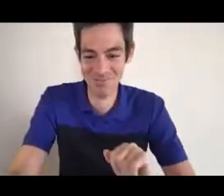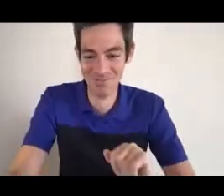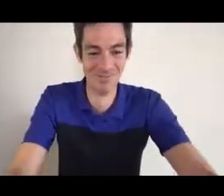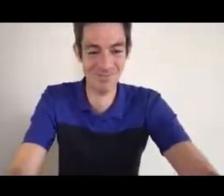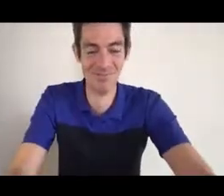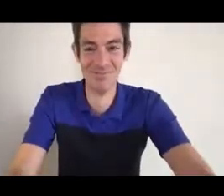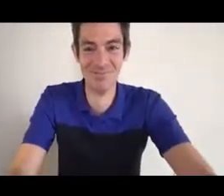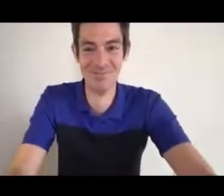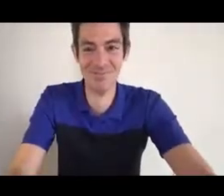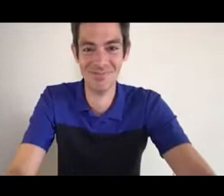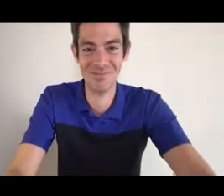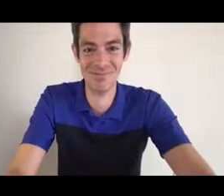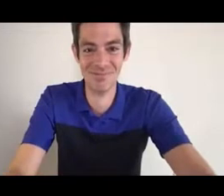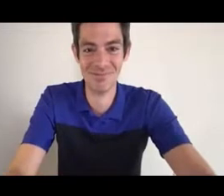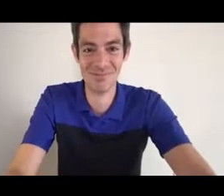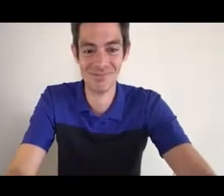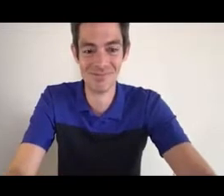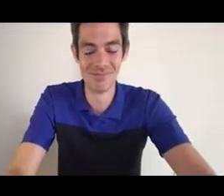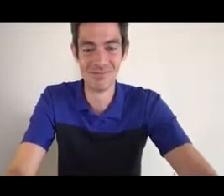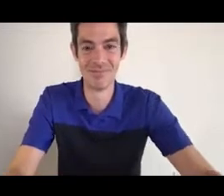your question, I hope?